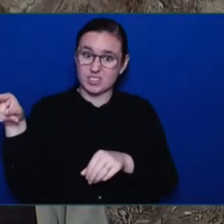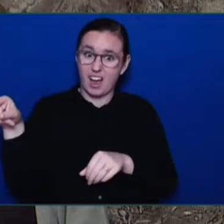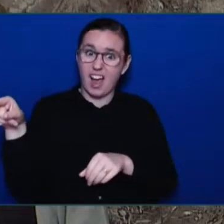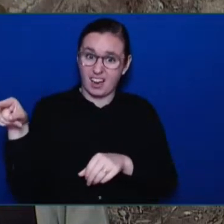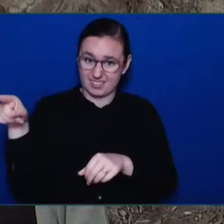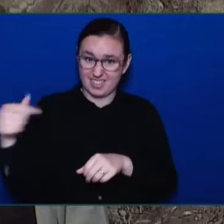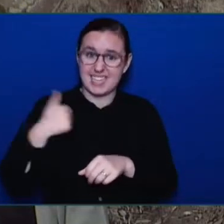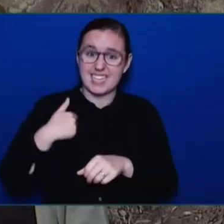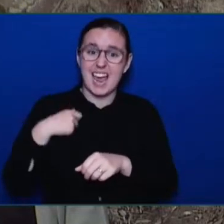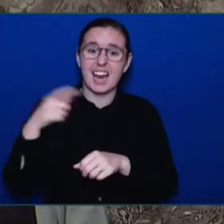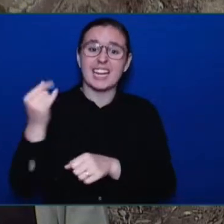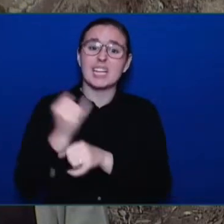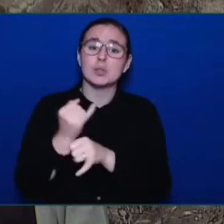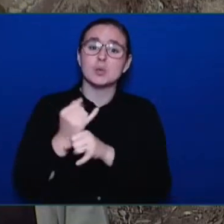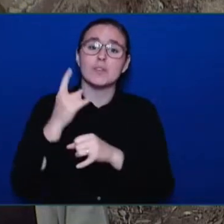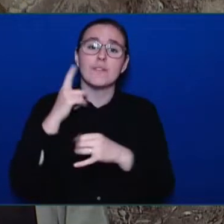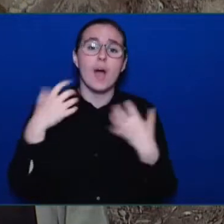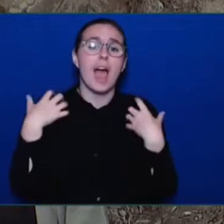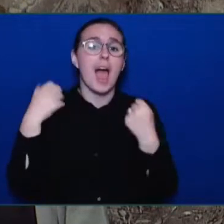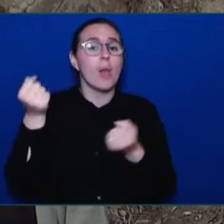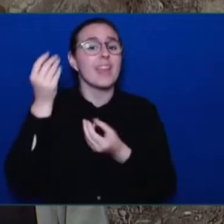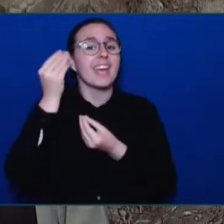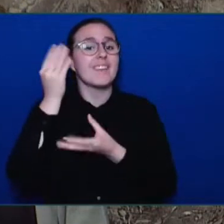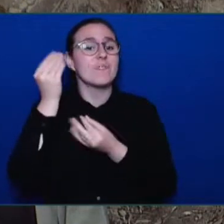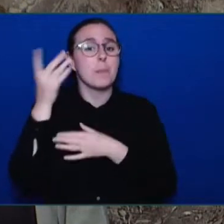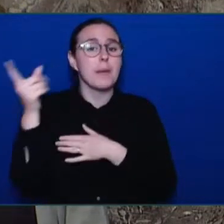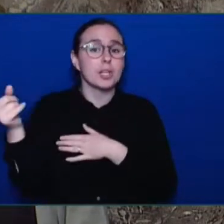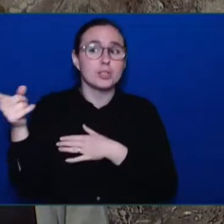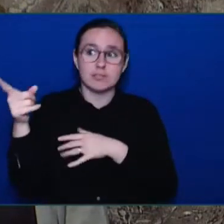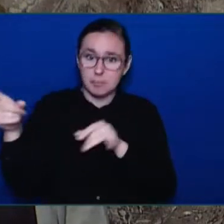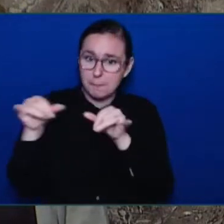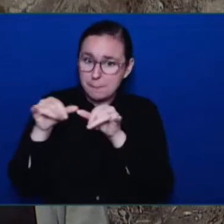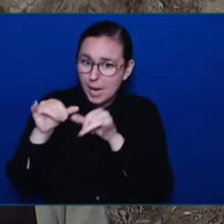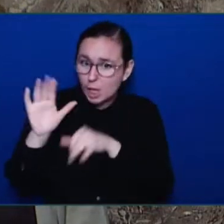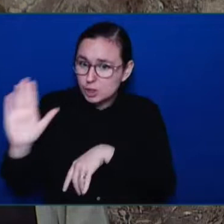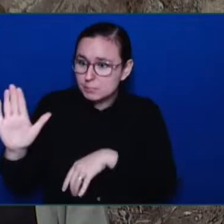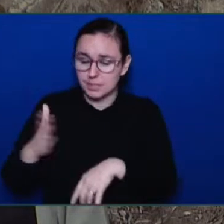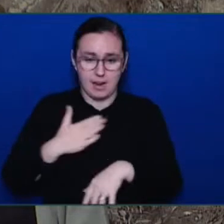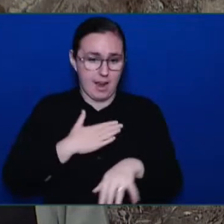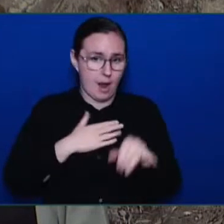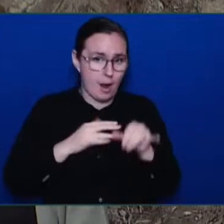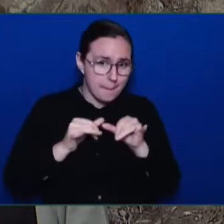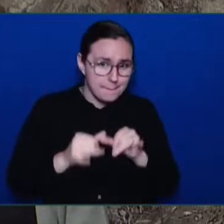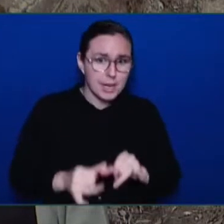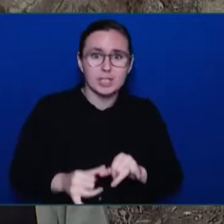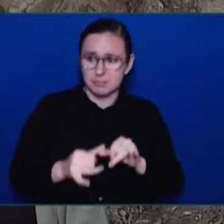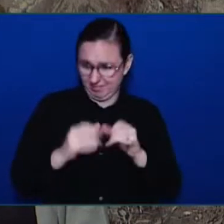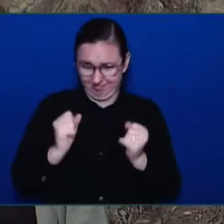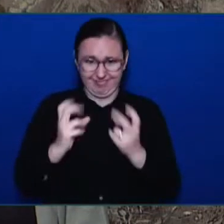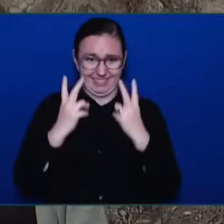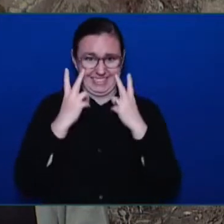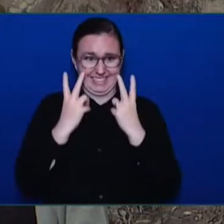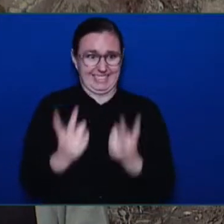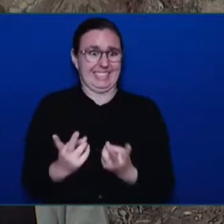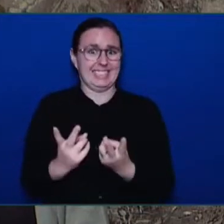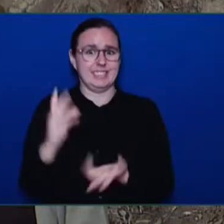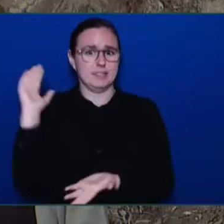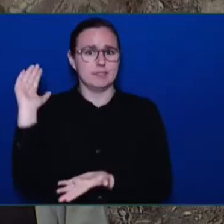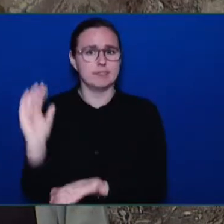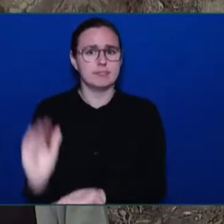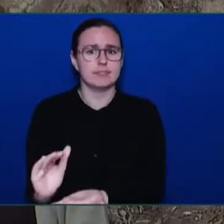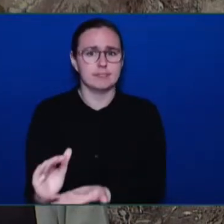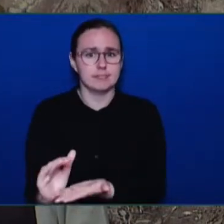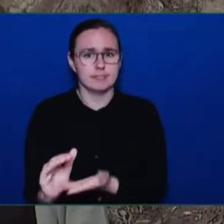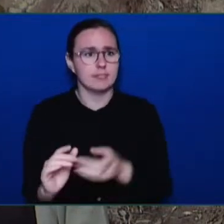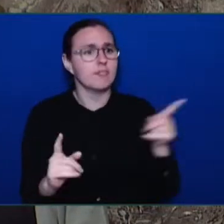Honourable Speaker. When you look at, Honourable Speaker, they talked about the vice presidents how much they were paid. And the